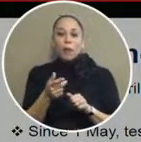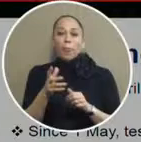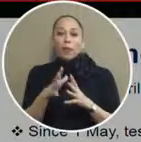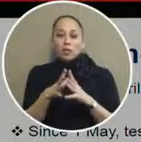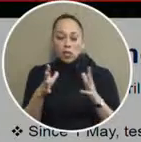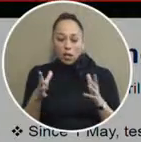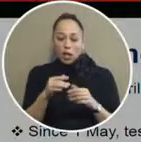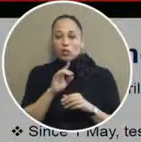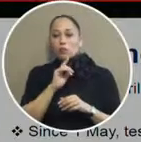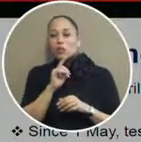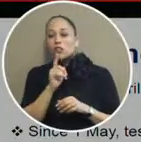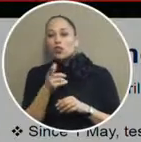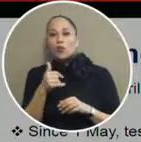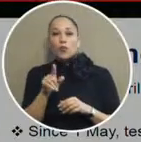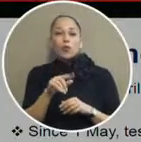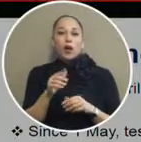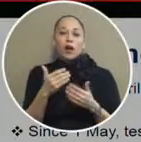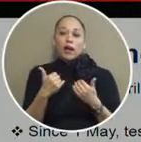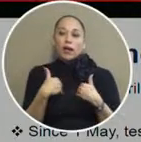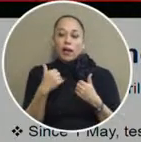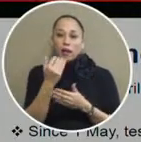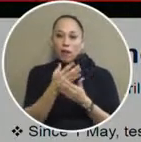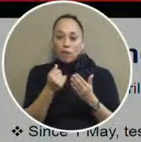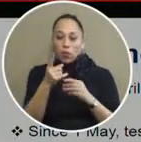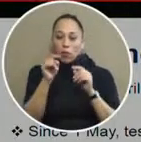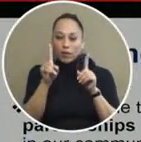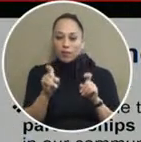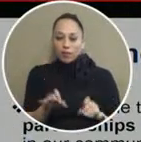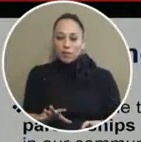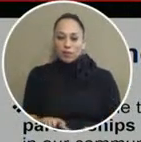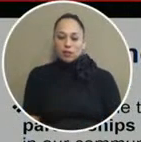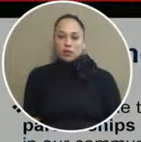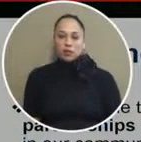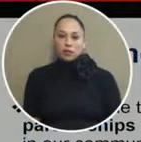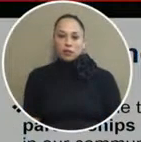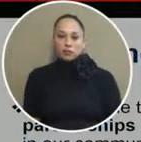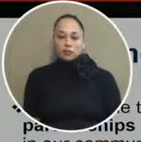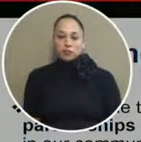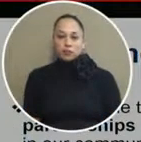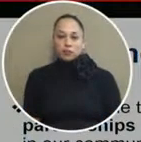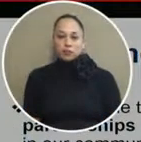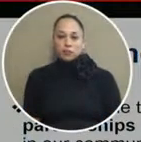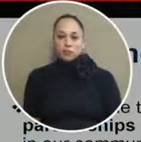much as we are making sure that we are getting everyone tested. Next slide, please.